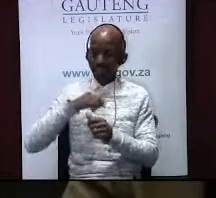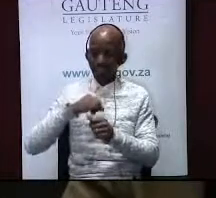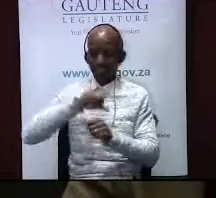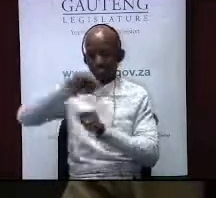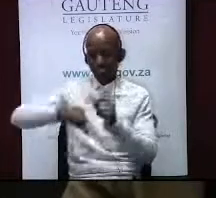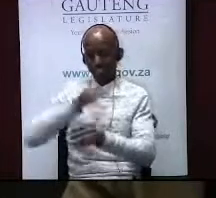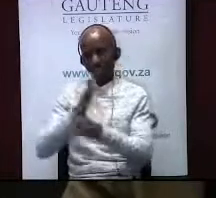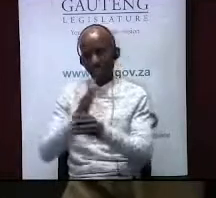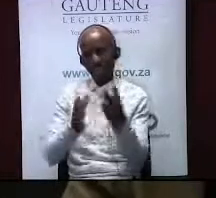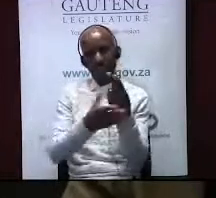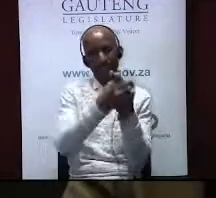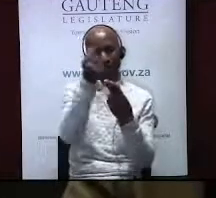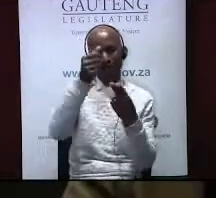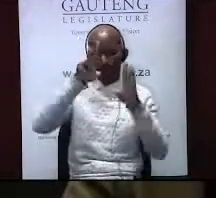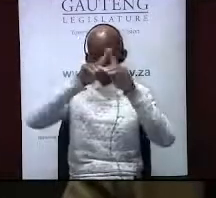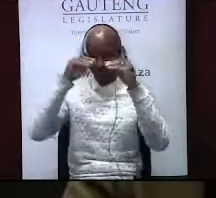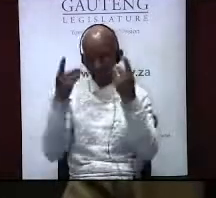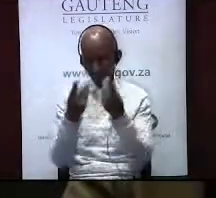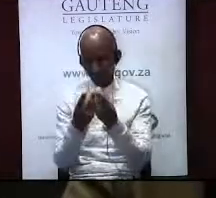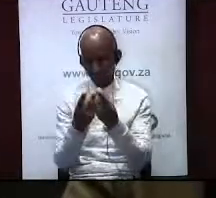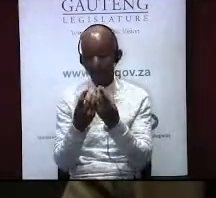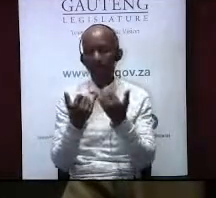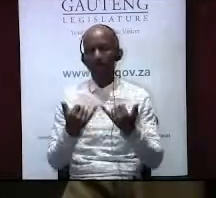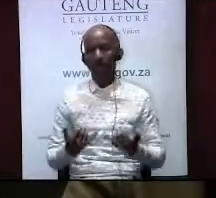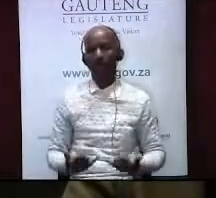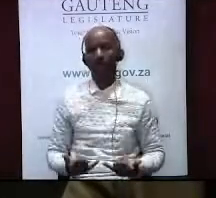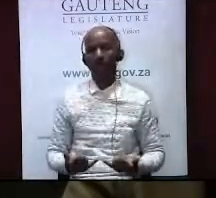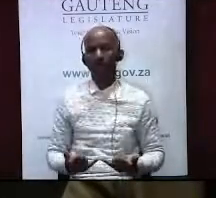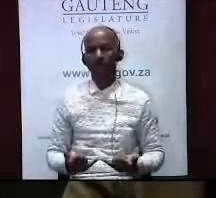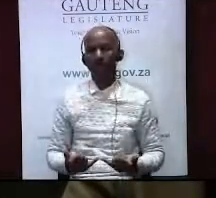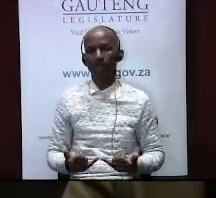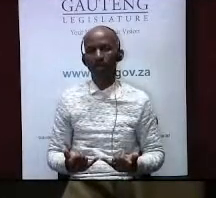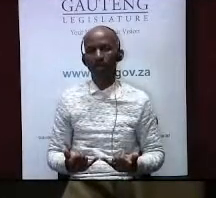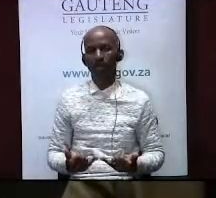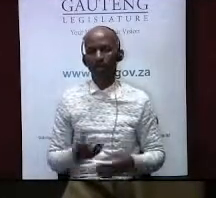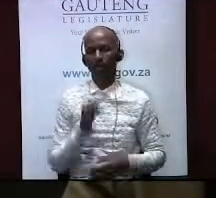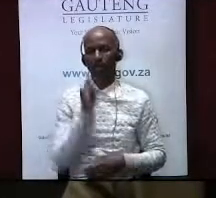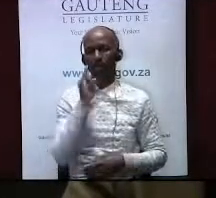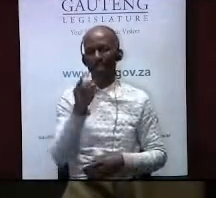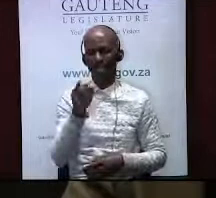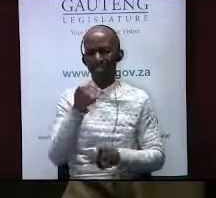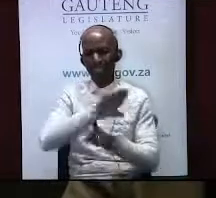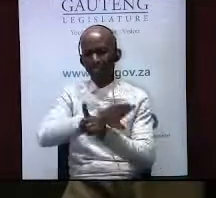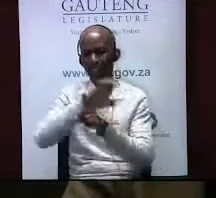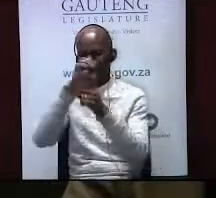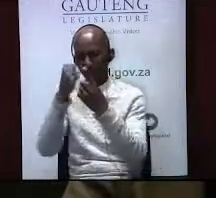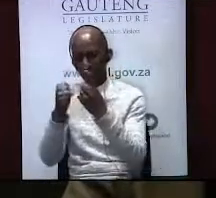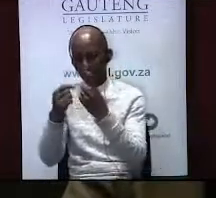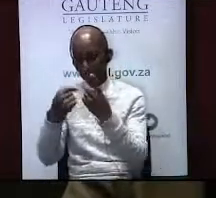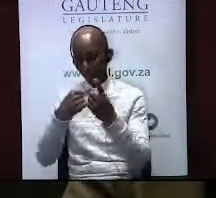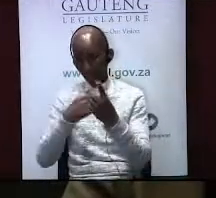in both departments. So there were unfortunate circumstances that